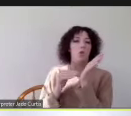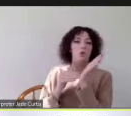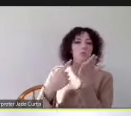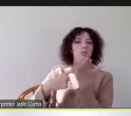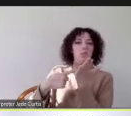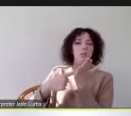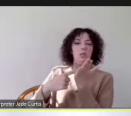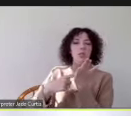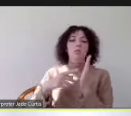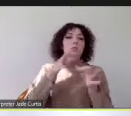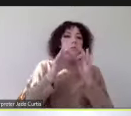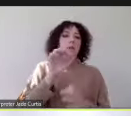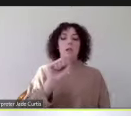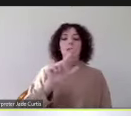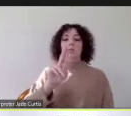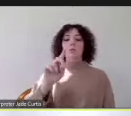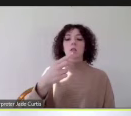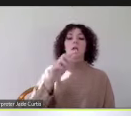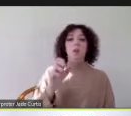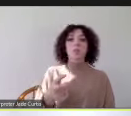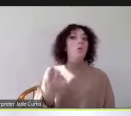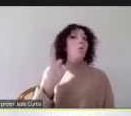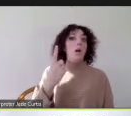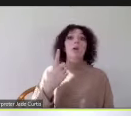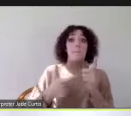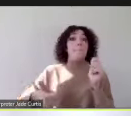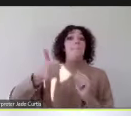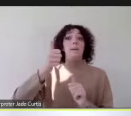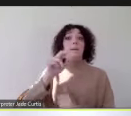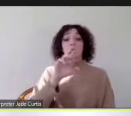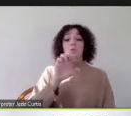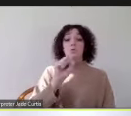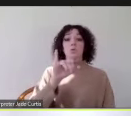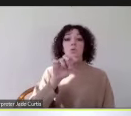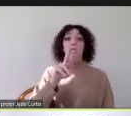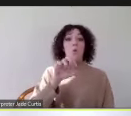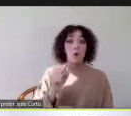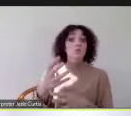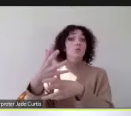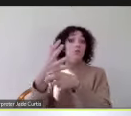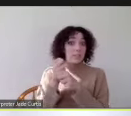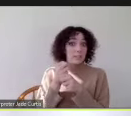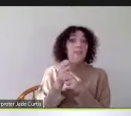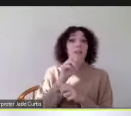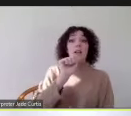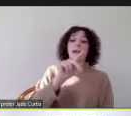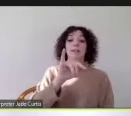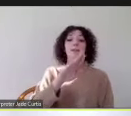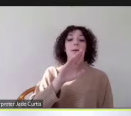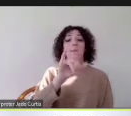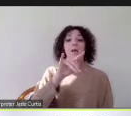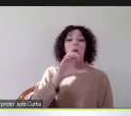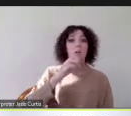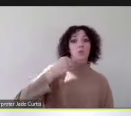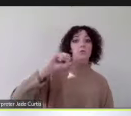earlier, are one of the main reservoirs, recipients, and resources of antibiotic-resistant bacteria and their